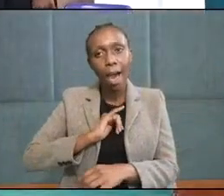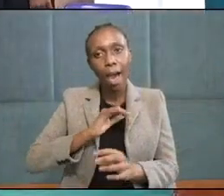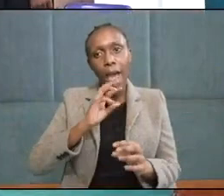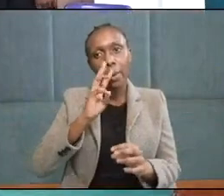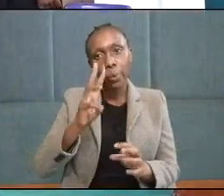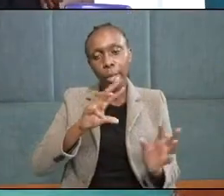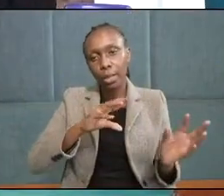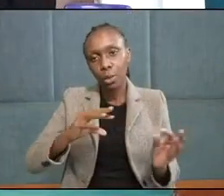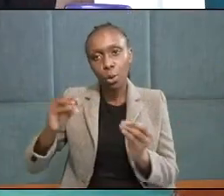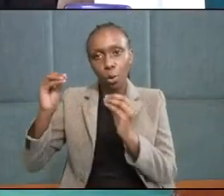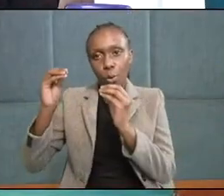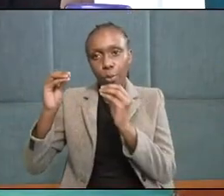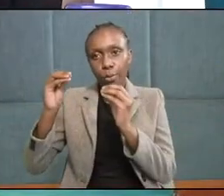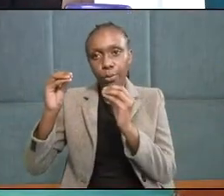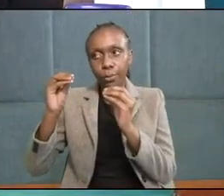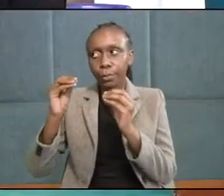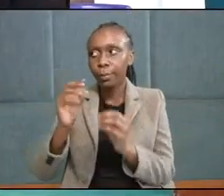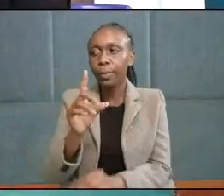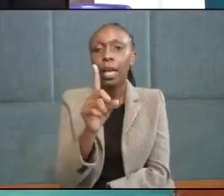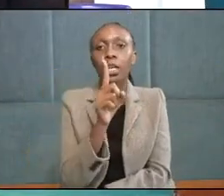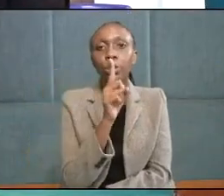go.